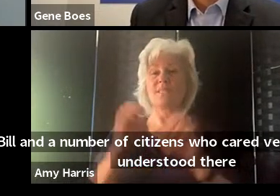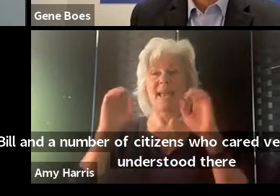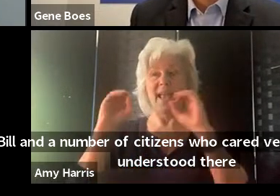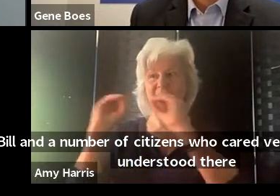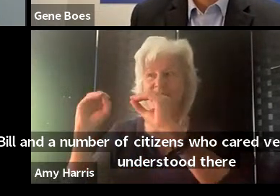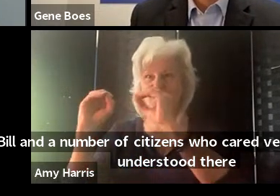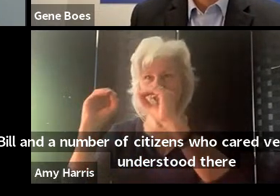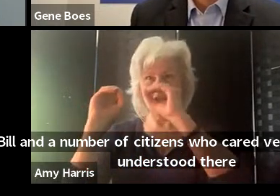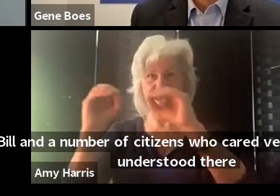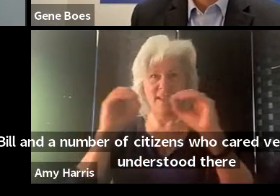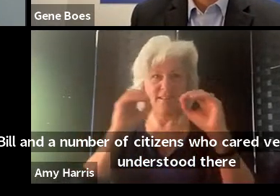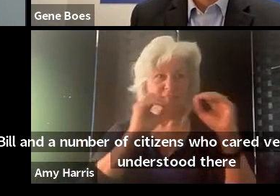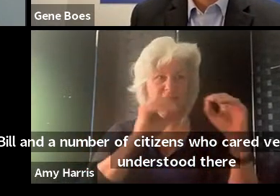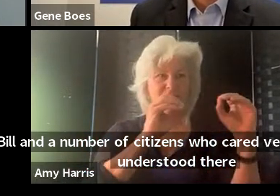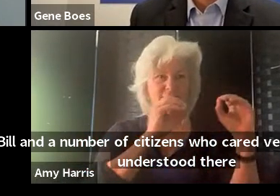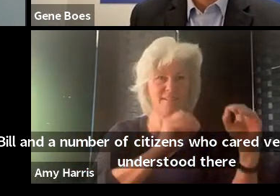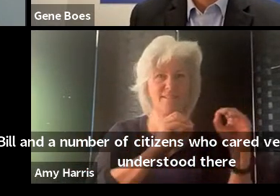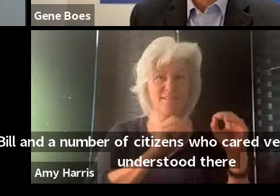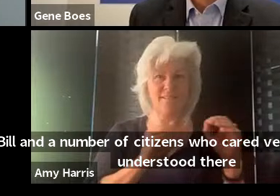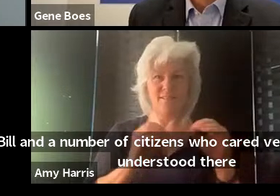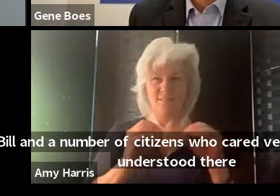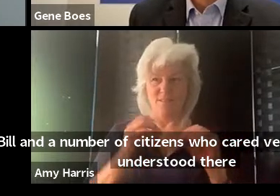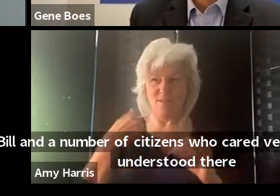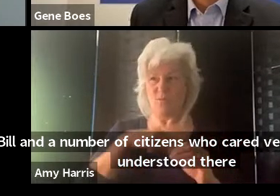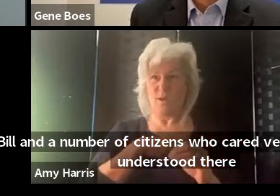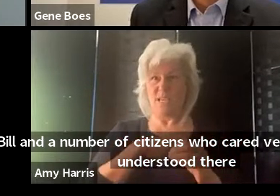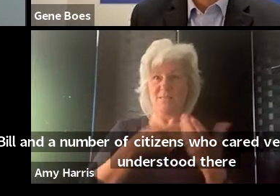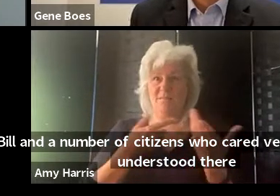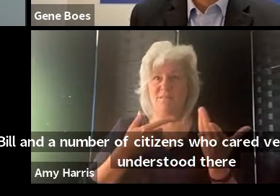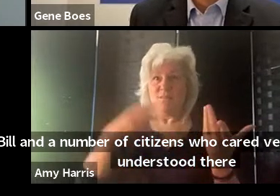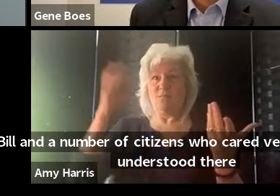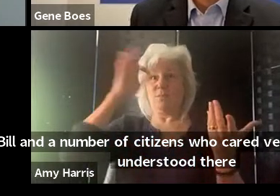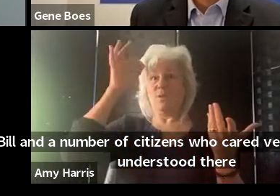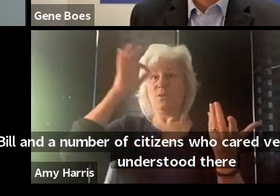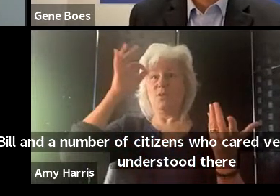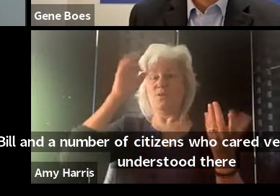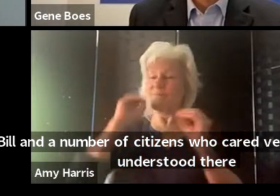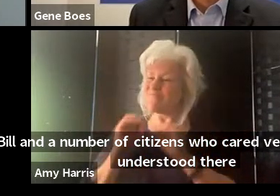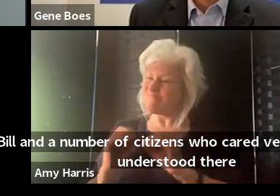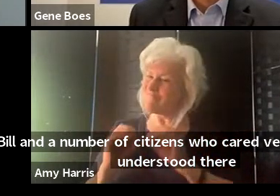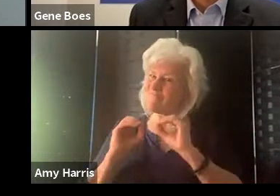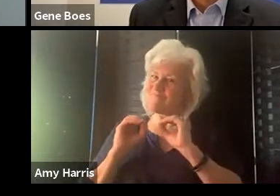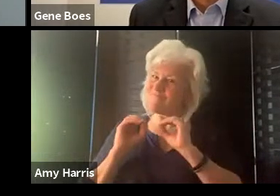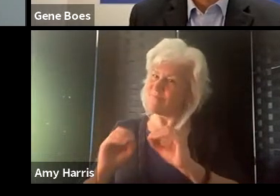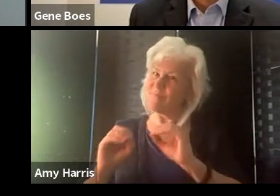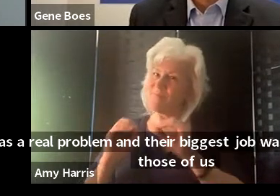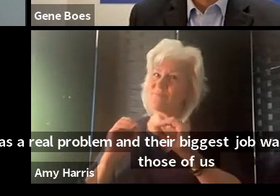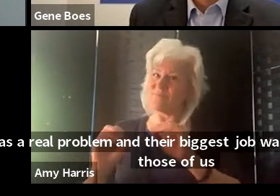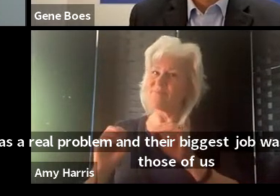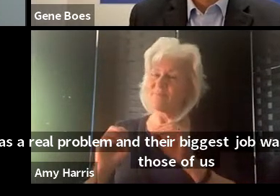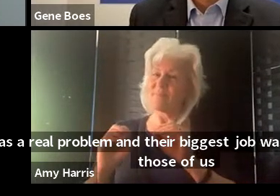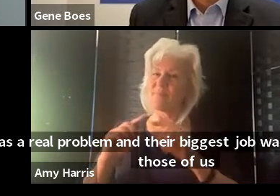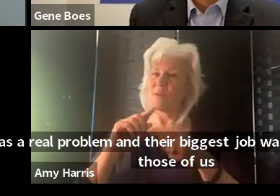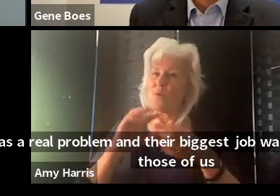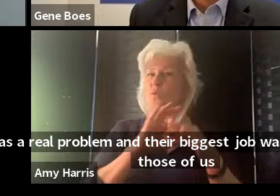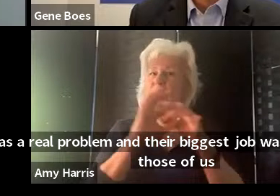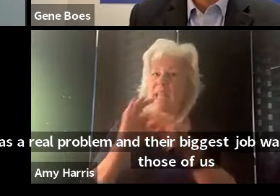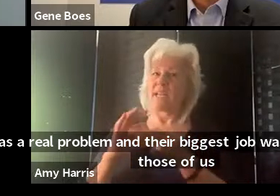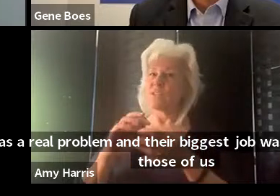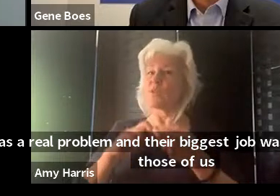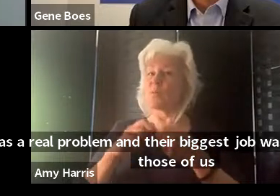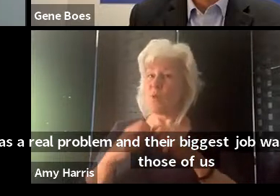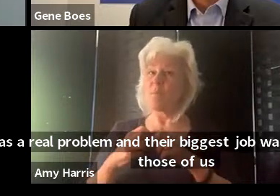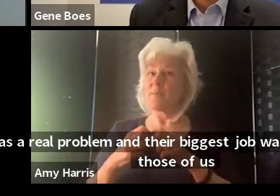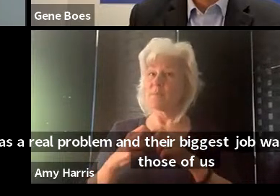educate those of us who really didn't know as much about the problems that existed as we probably